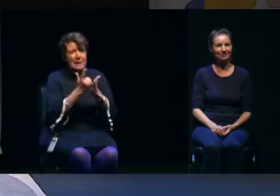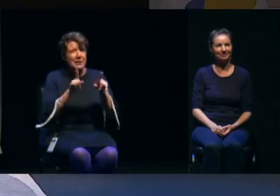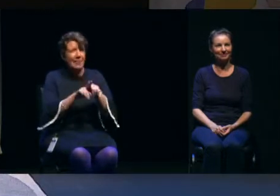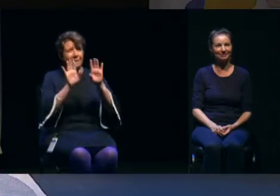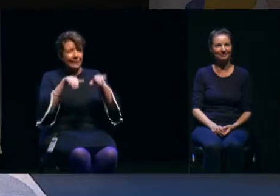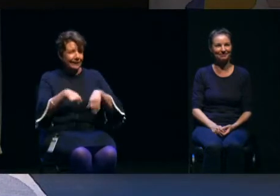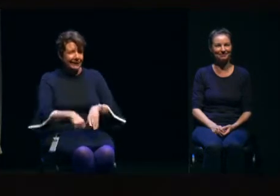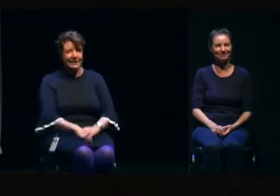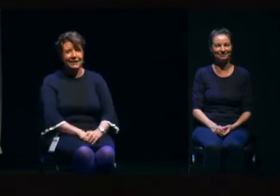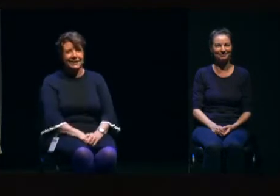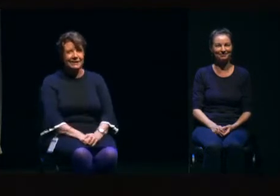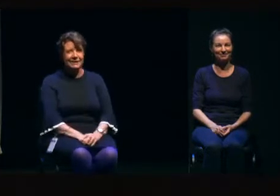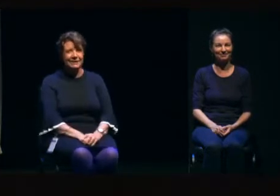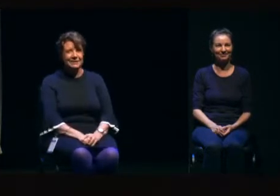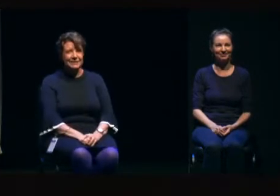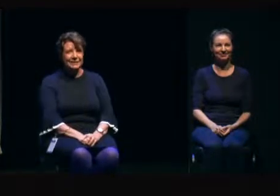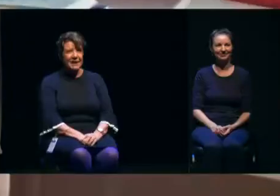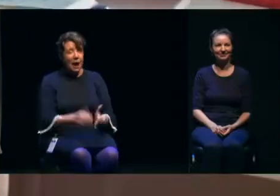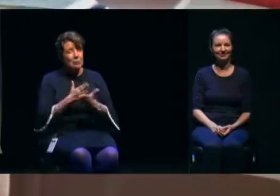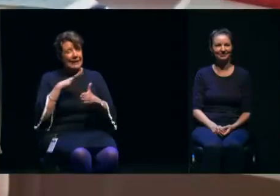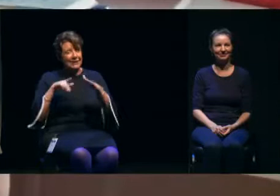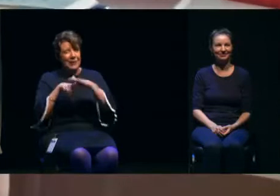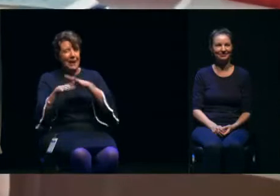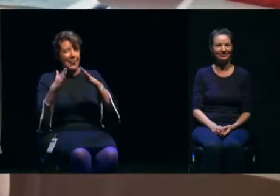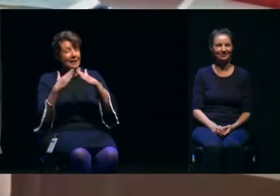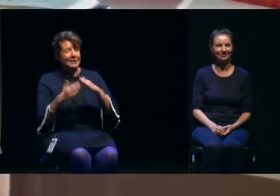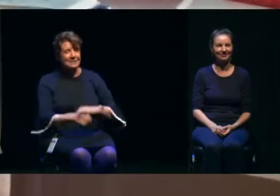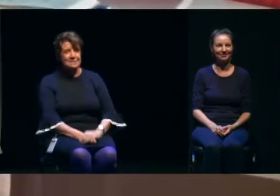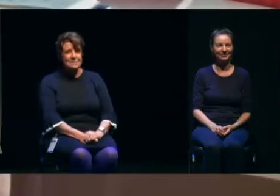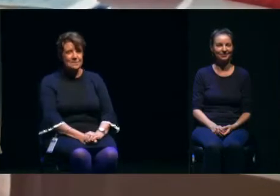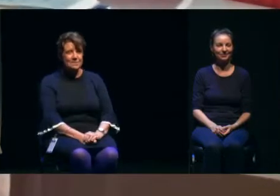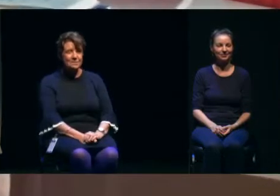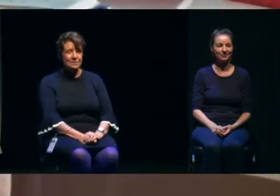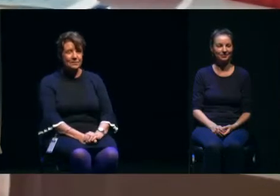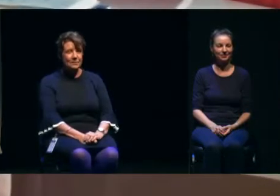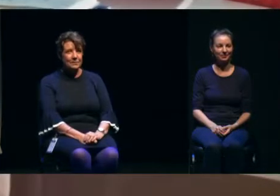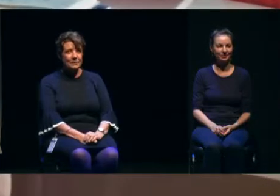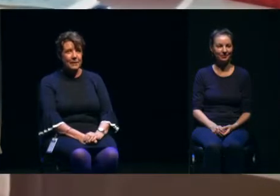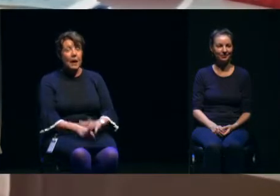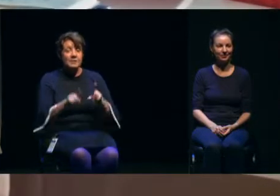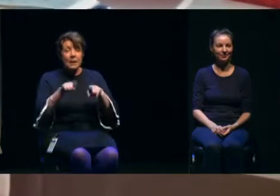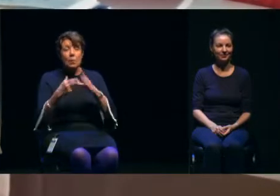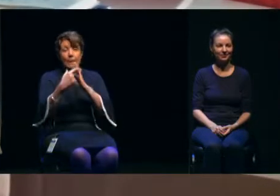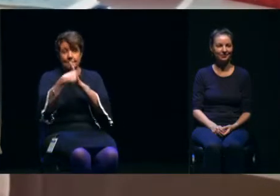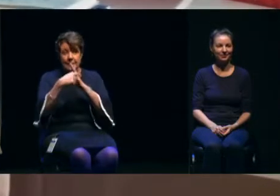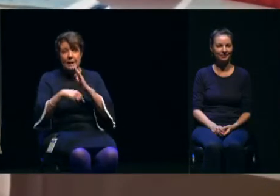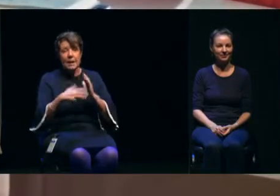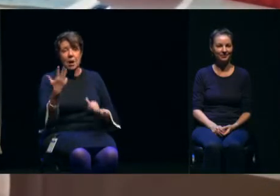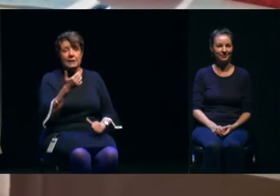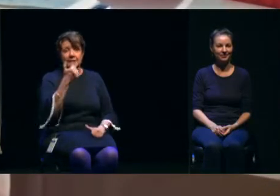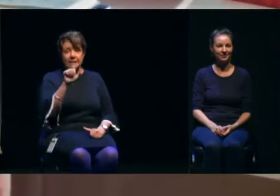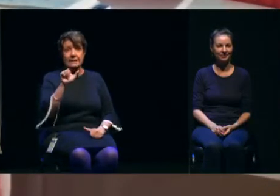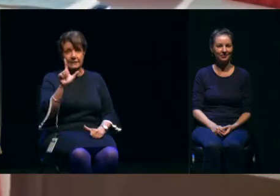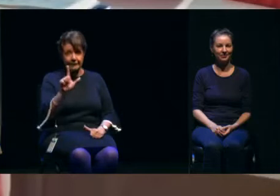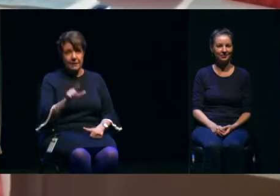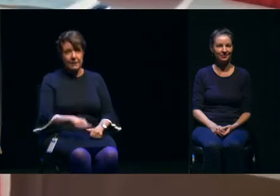So I really needed to get out. And I started with the magazine in 1967.